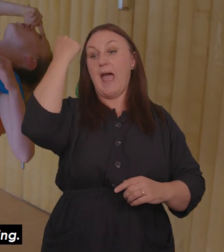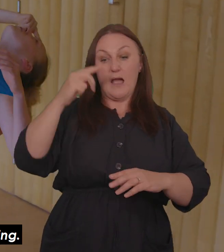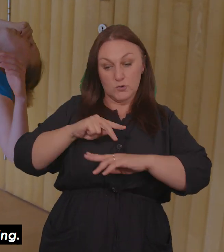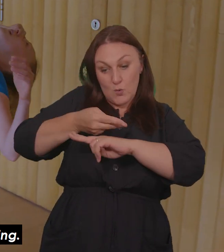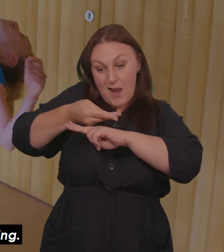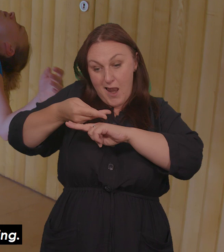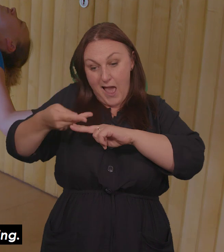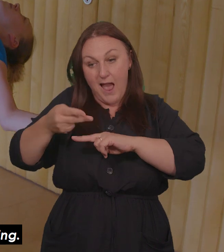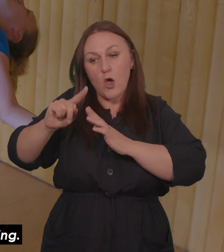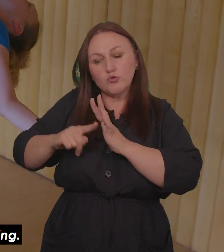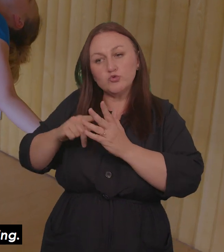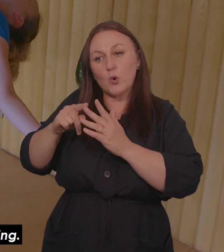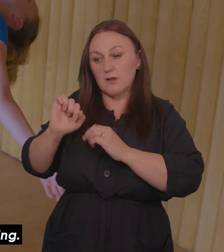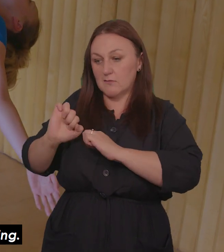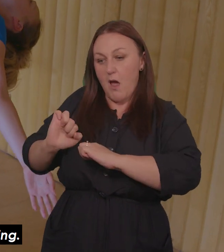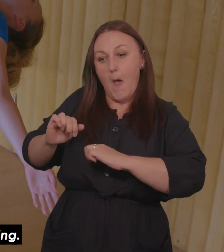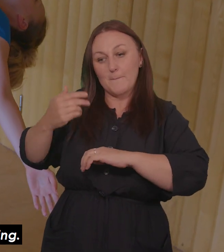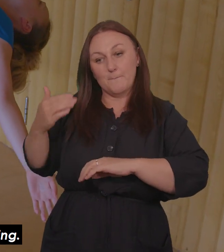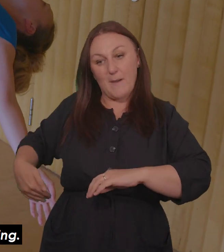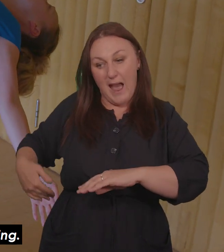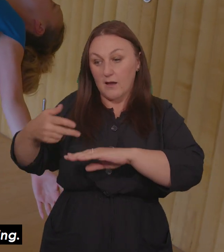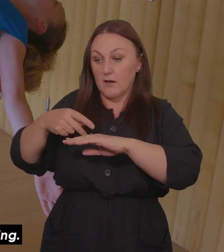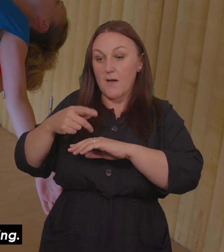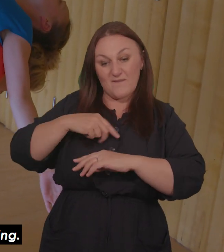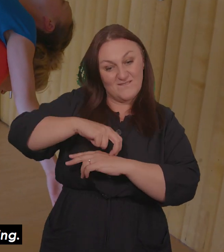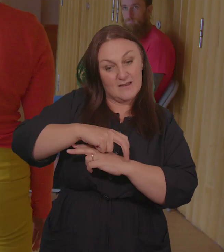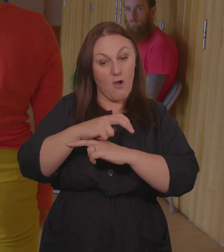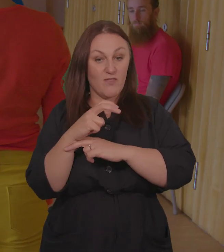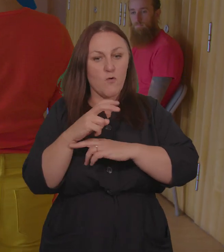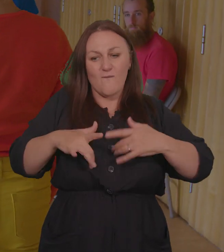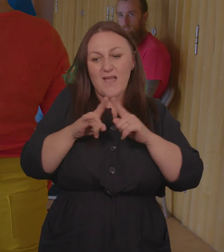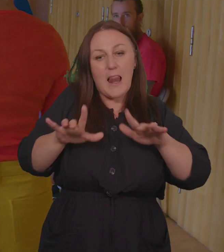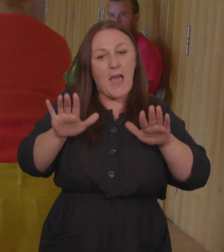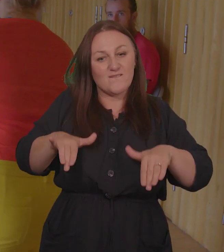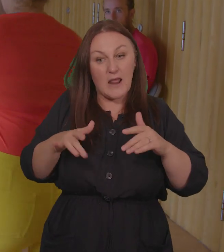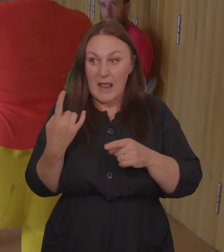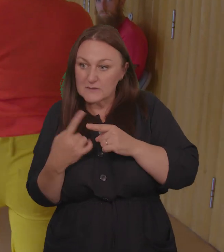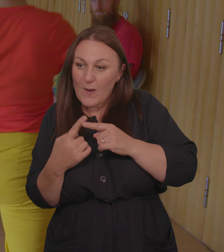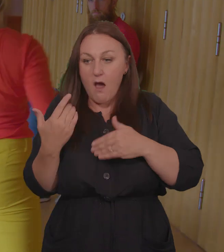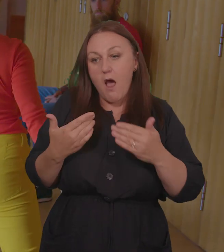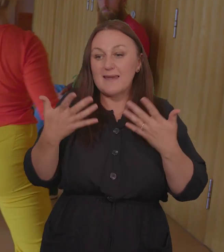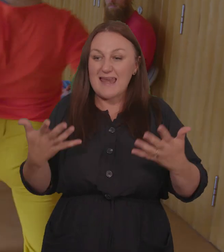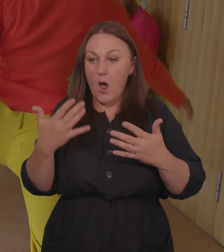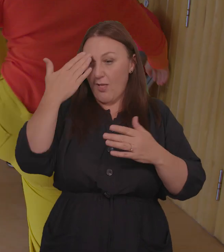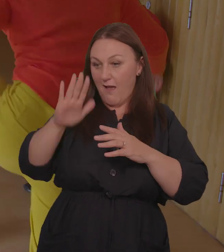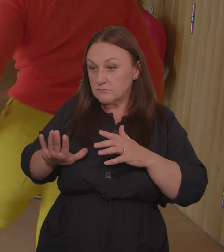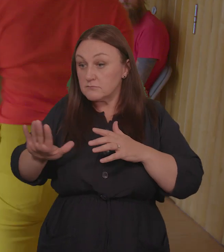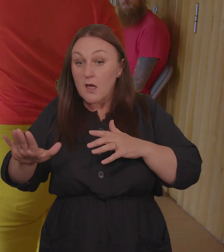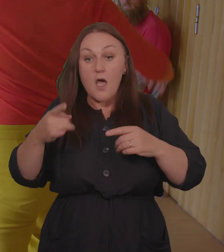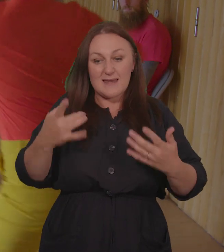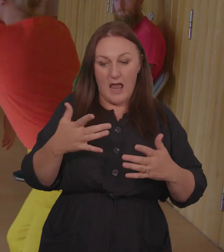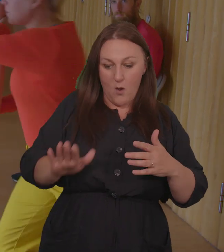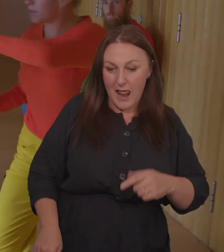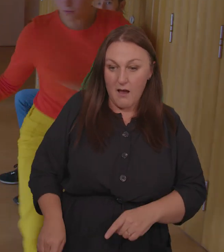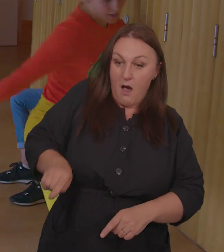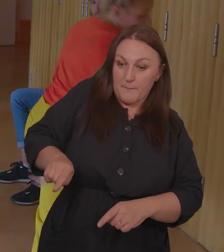on Jordan's back with my feet off the floor. I feel like I'm flying. Let's pick up the pace. I'm going to push your hip away. I'll lift your leg up, place it back